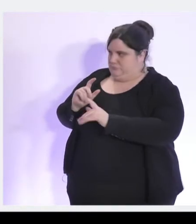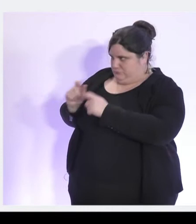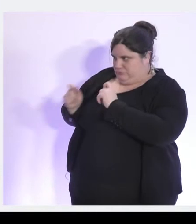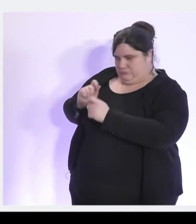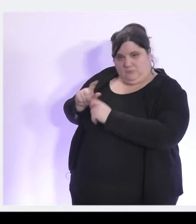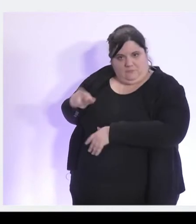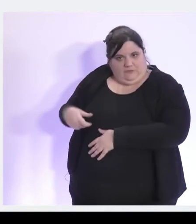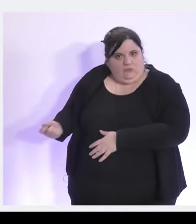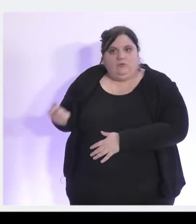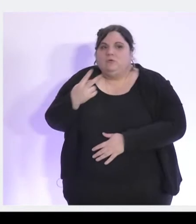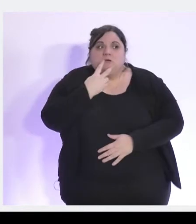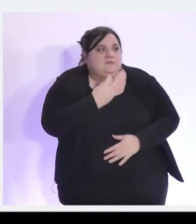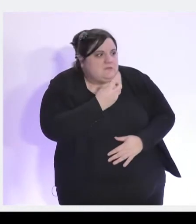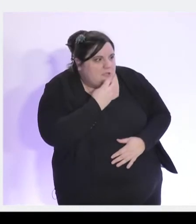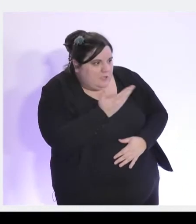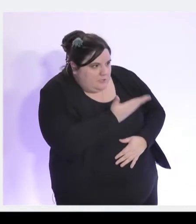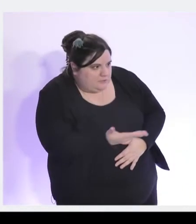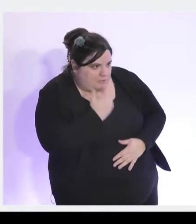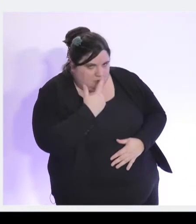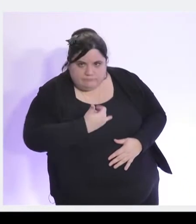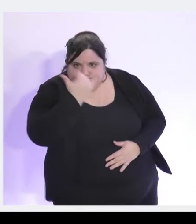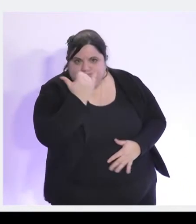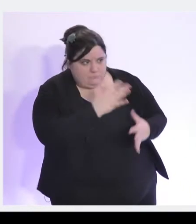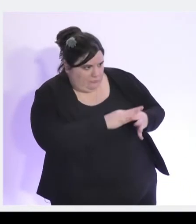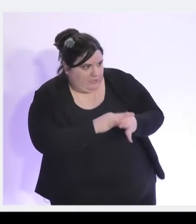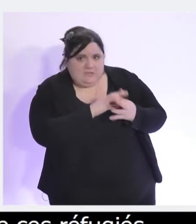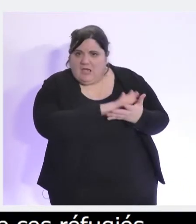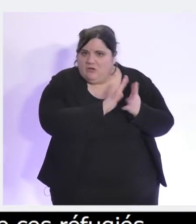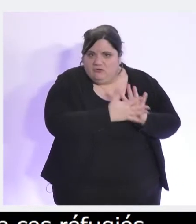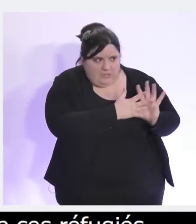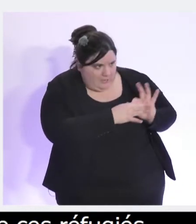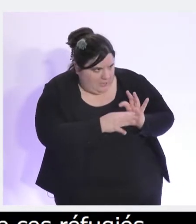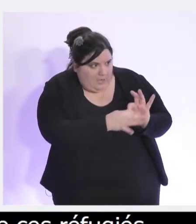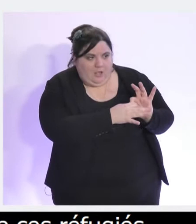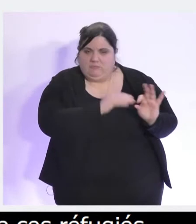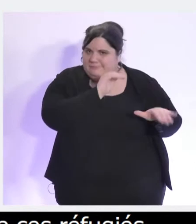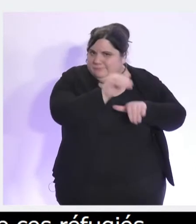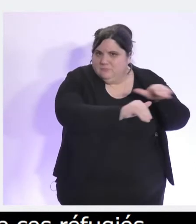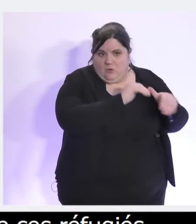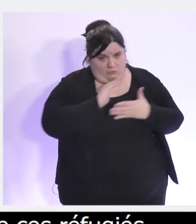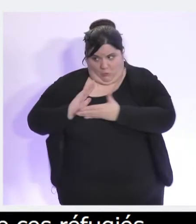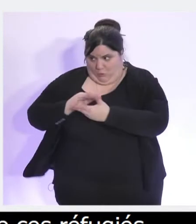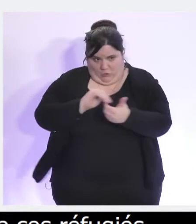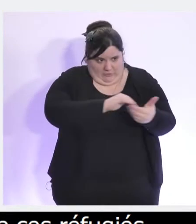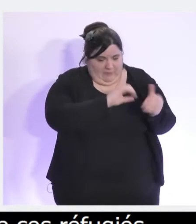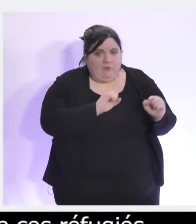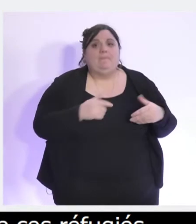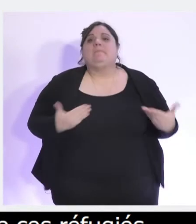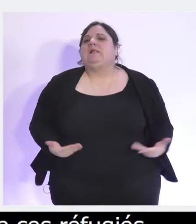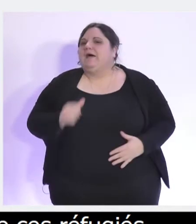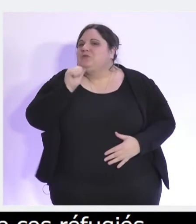disabled people. So we said that we're going to mobilize all citizens to show solidarity. And tomorrow I'll be with